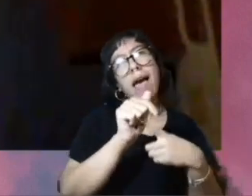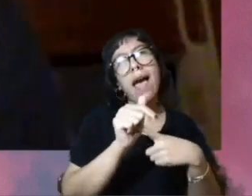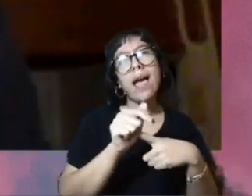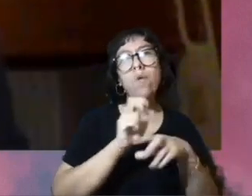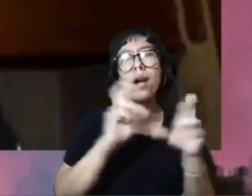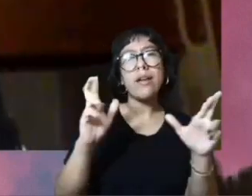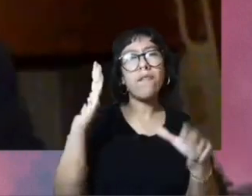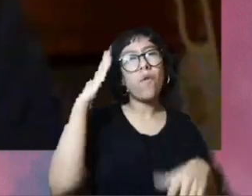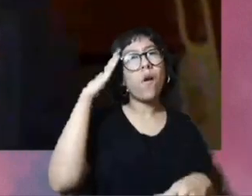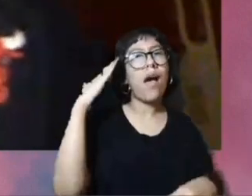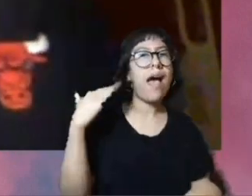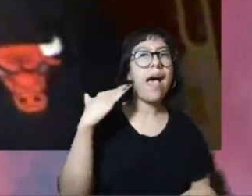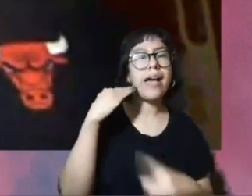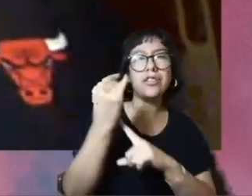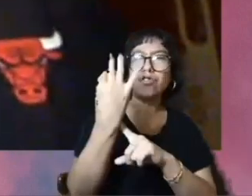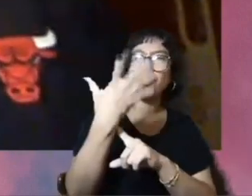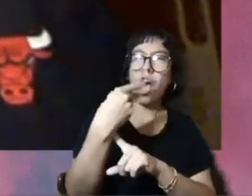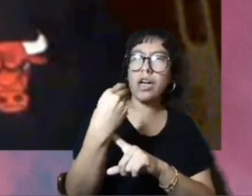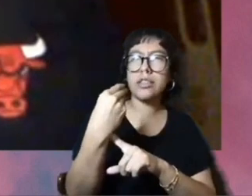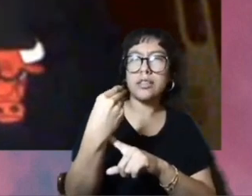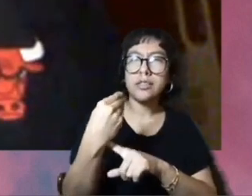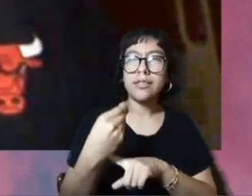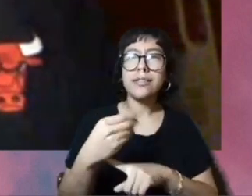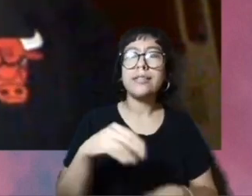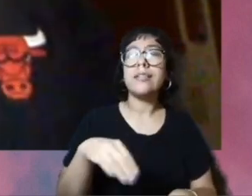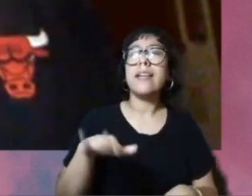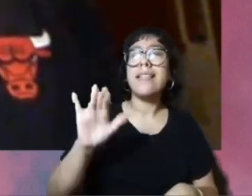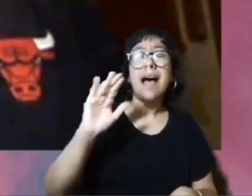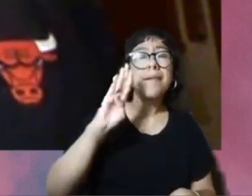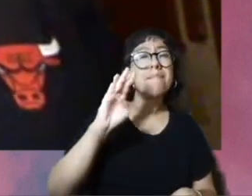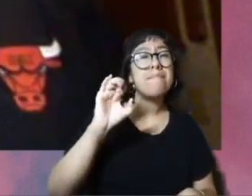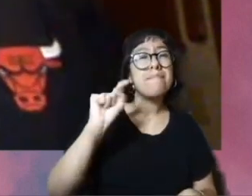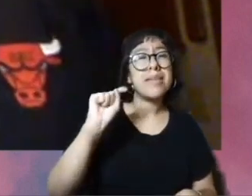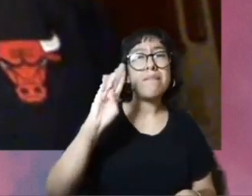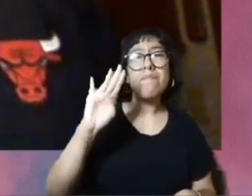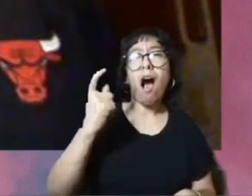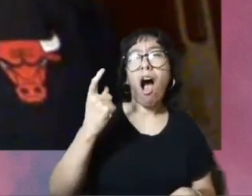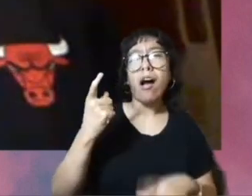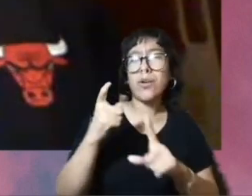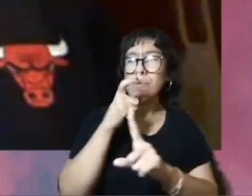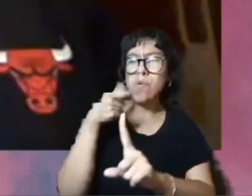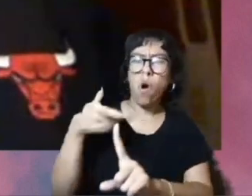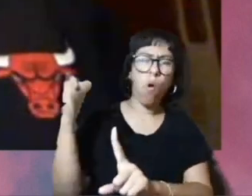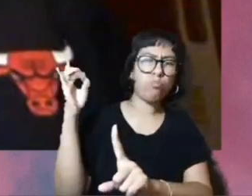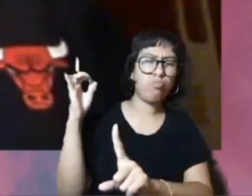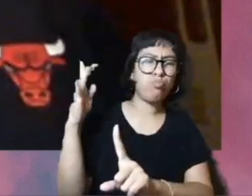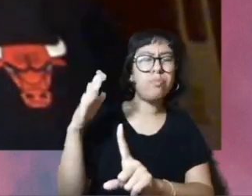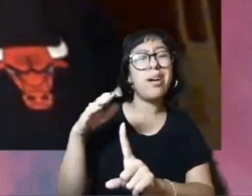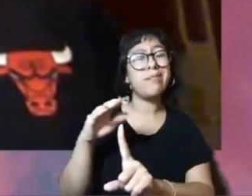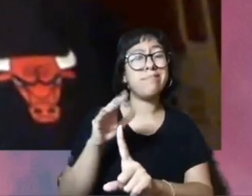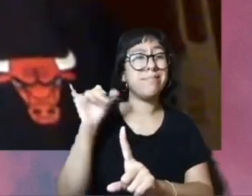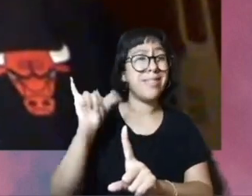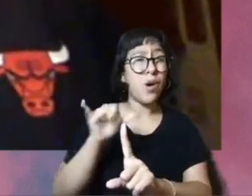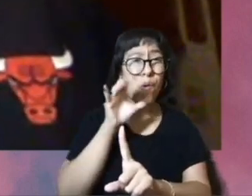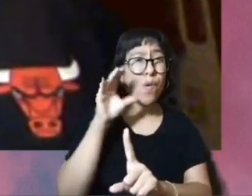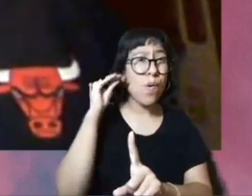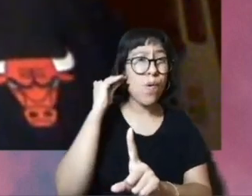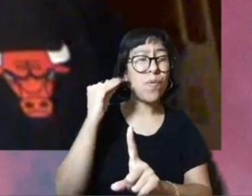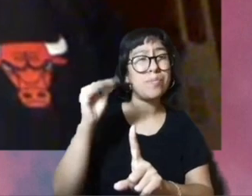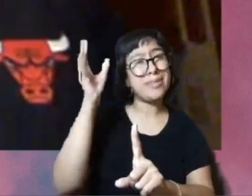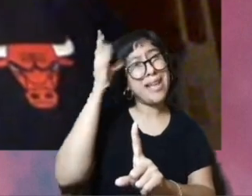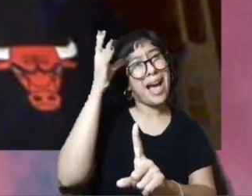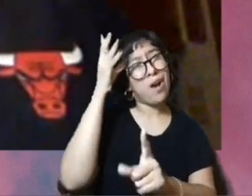headshot. The rawest beatbox of all is a stay-at-home dad in a suburb so far from the fucked up